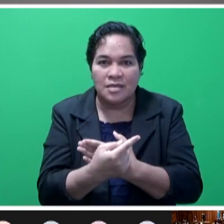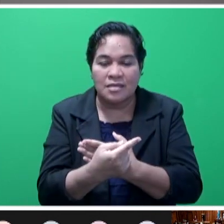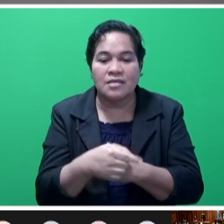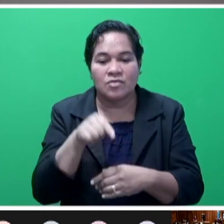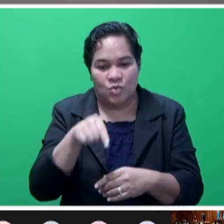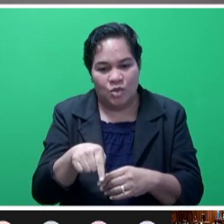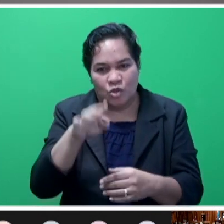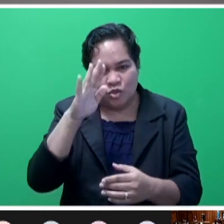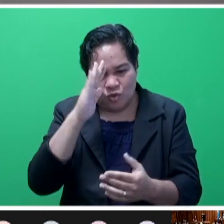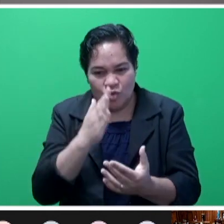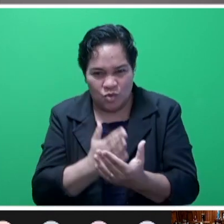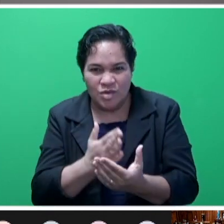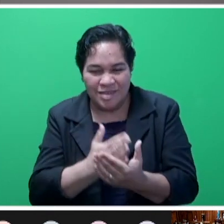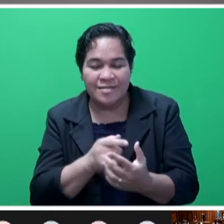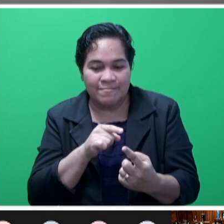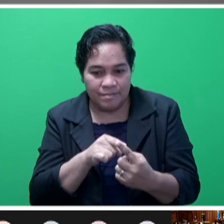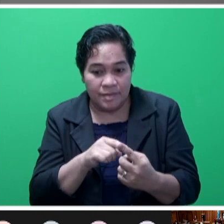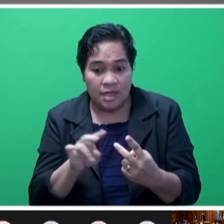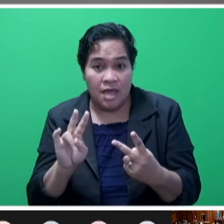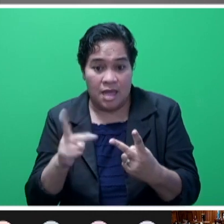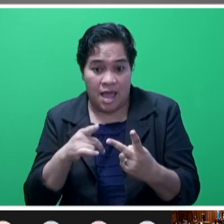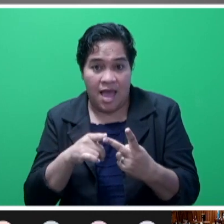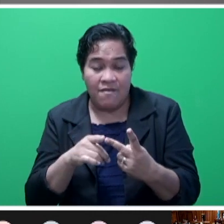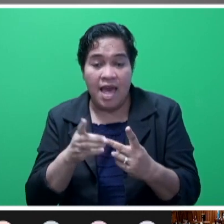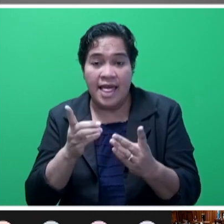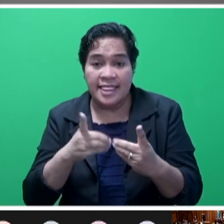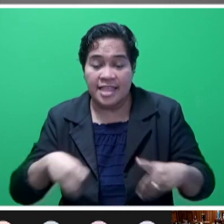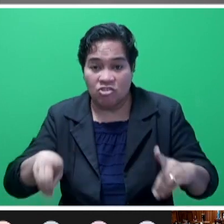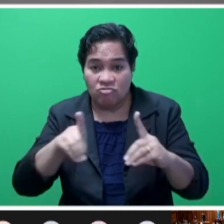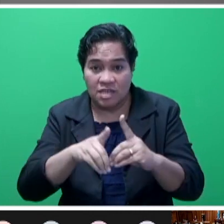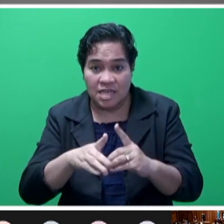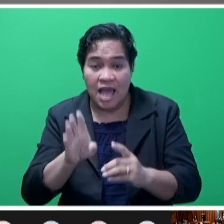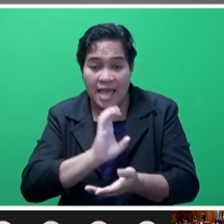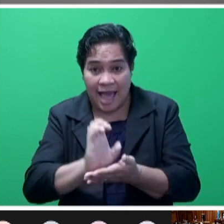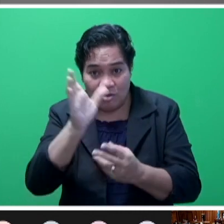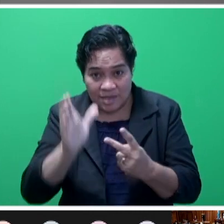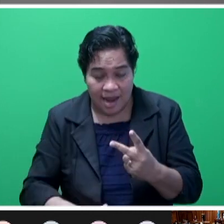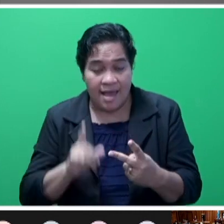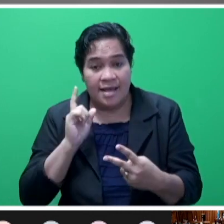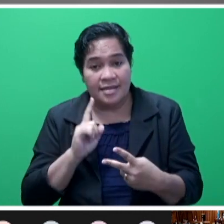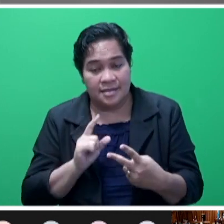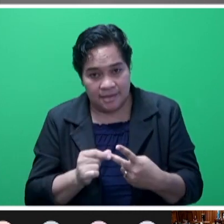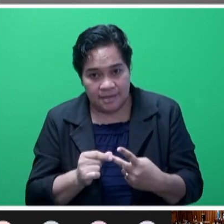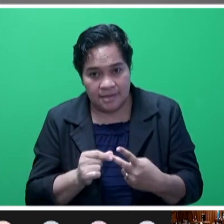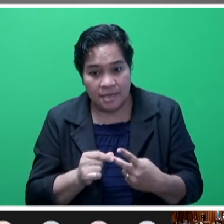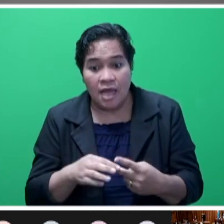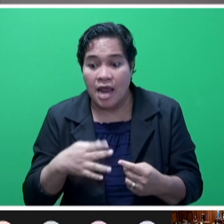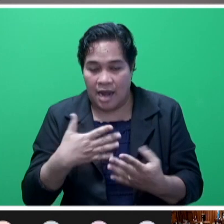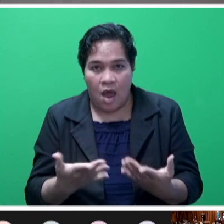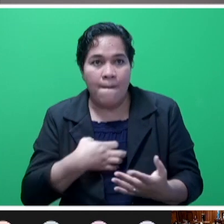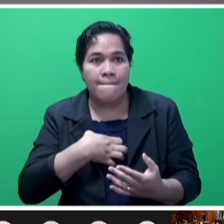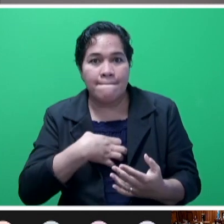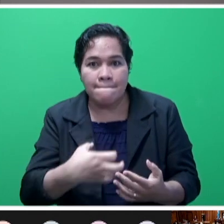deal with children's welfare. We have district councillors, and we have now with more trained counselors